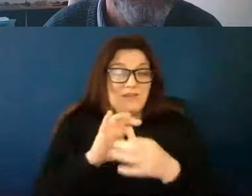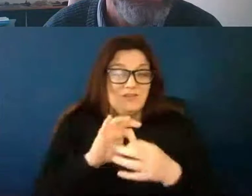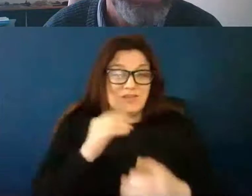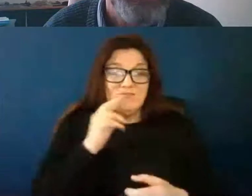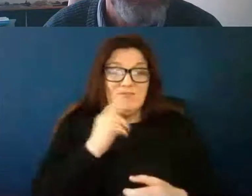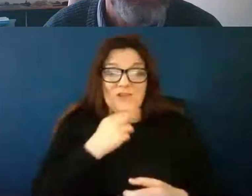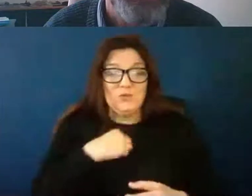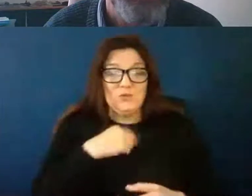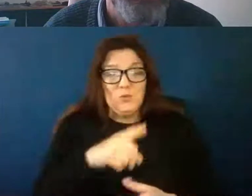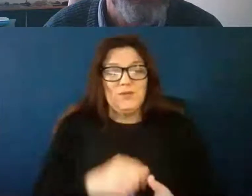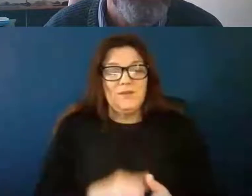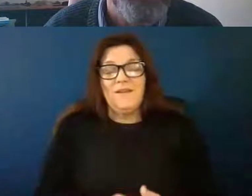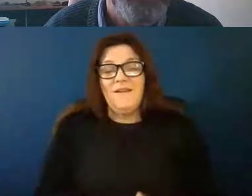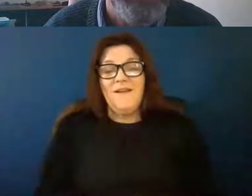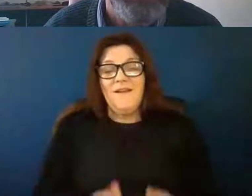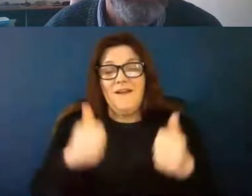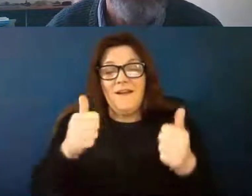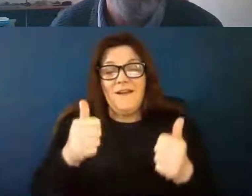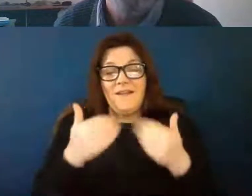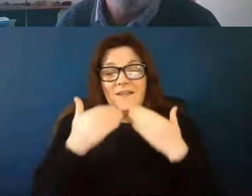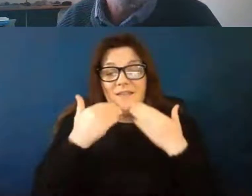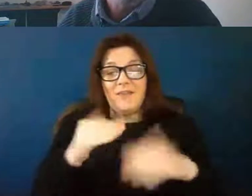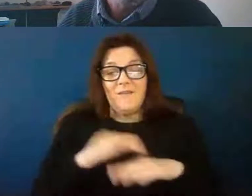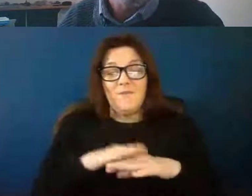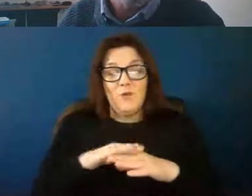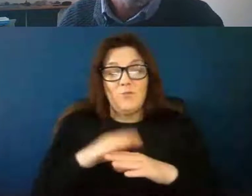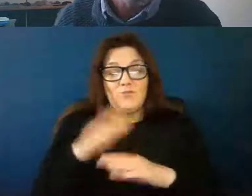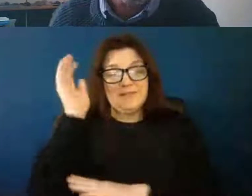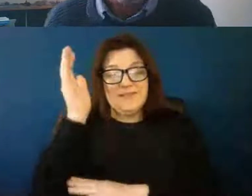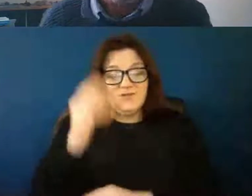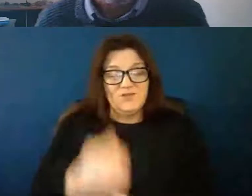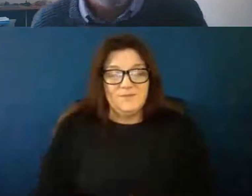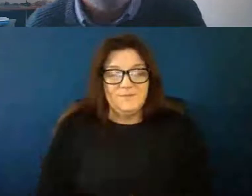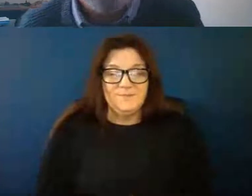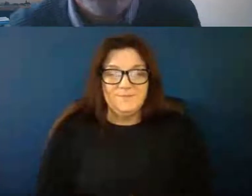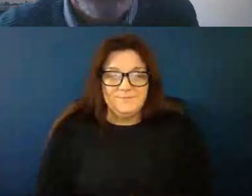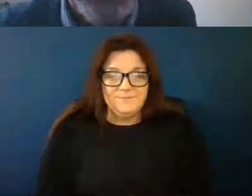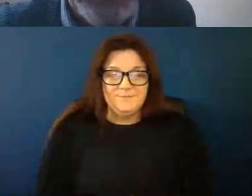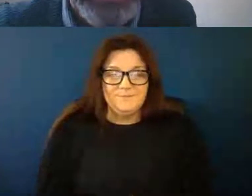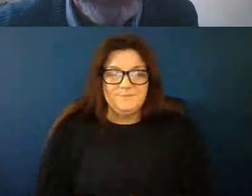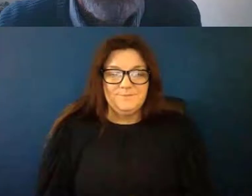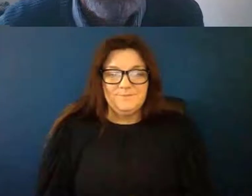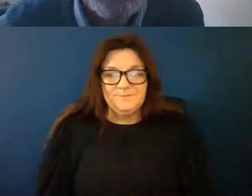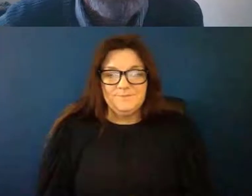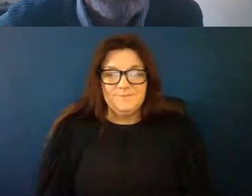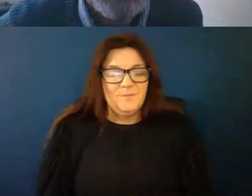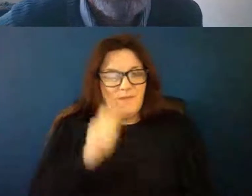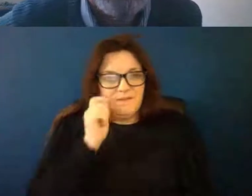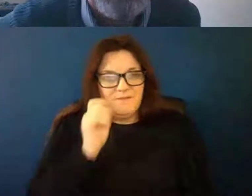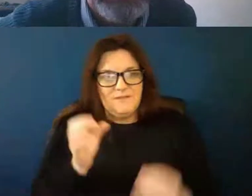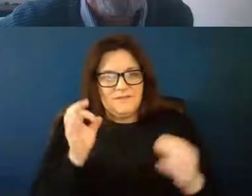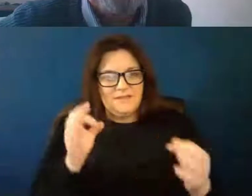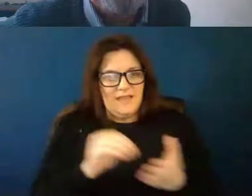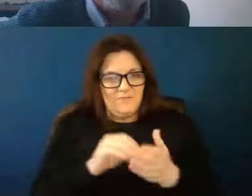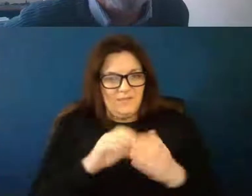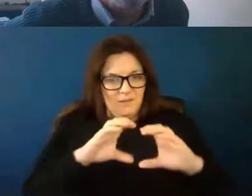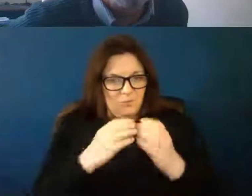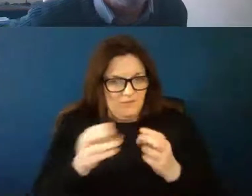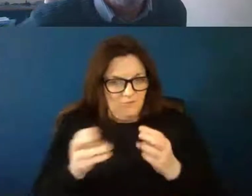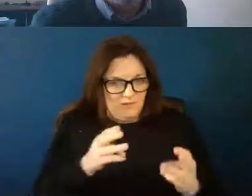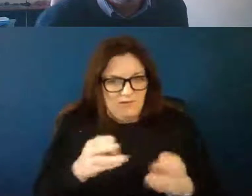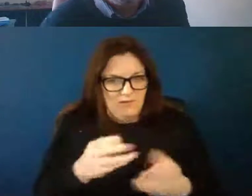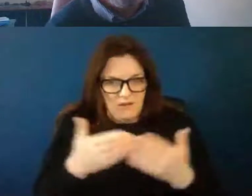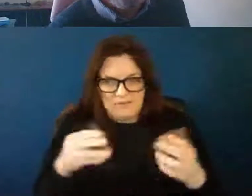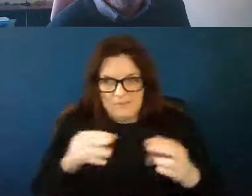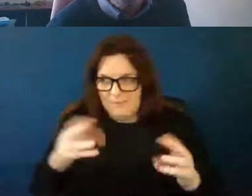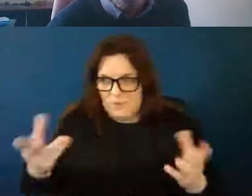Hi, Sean. Thanks very much for your presentation. And I think, you know, it's brilliant that we have this community of practice, and it's brought so many